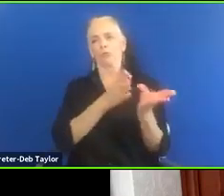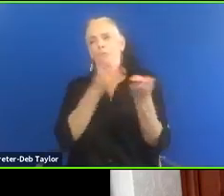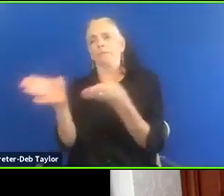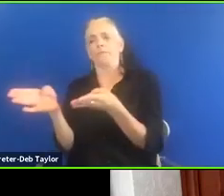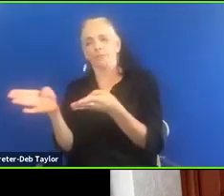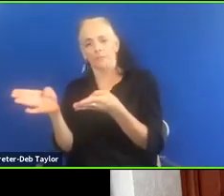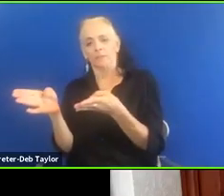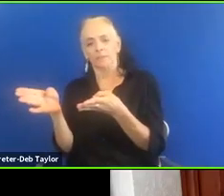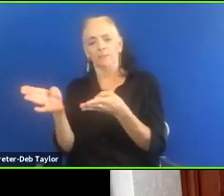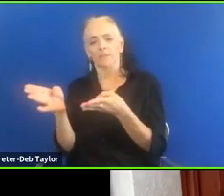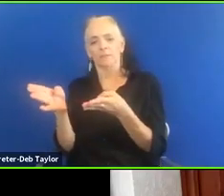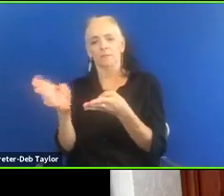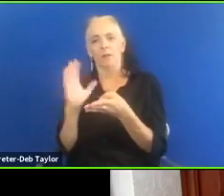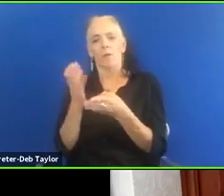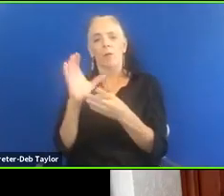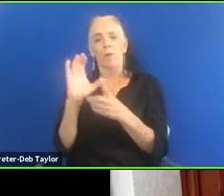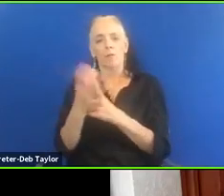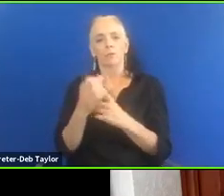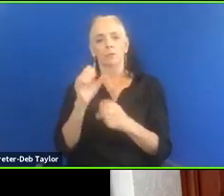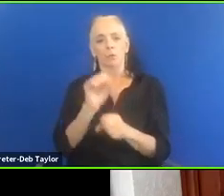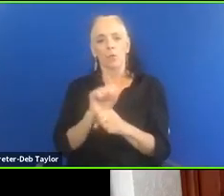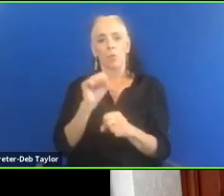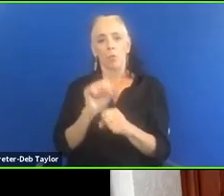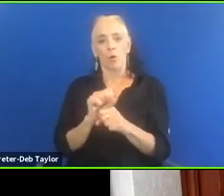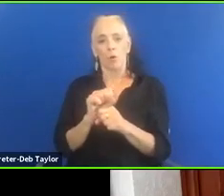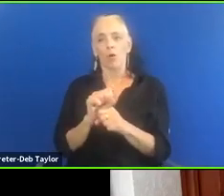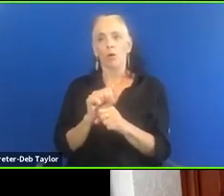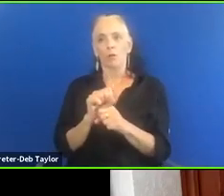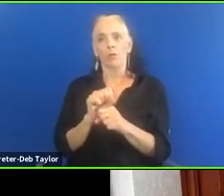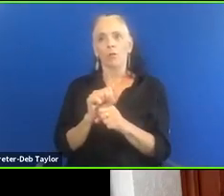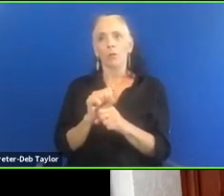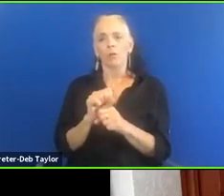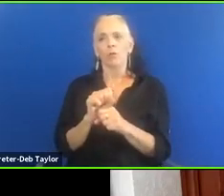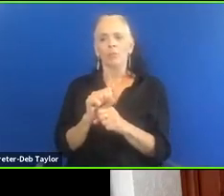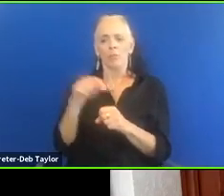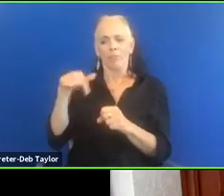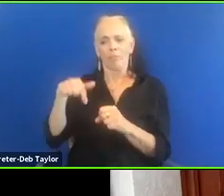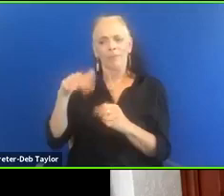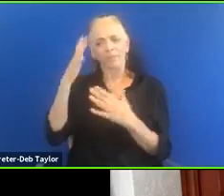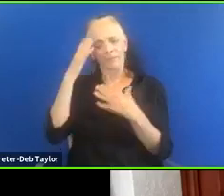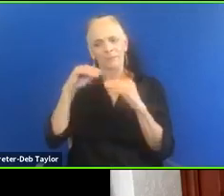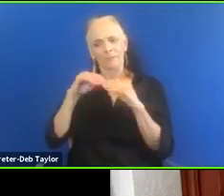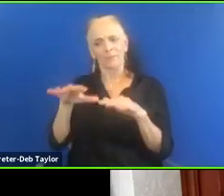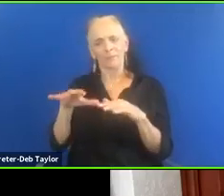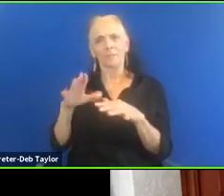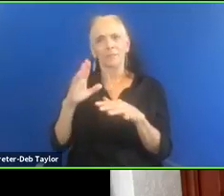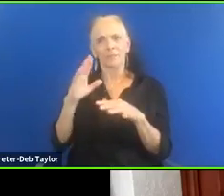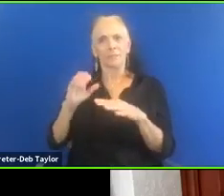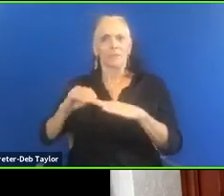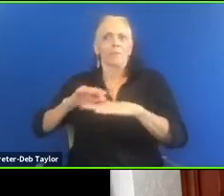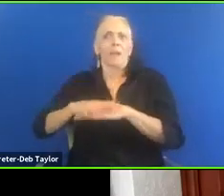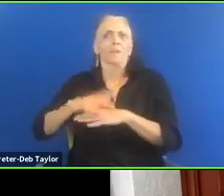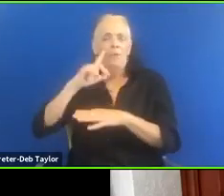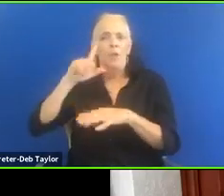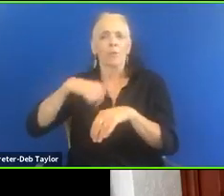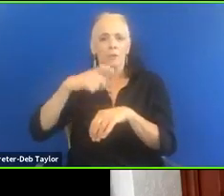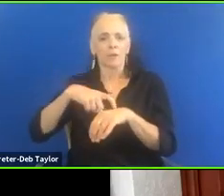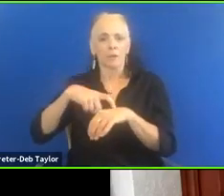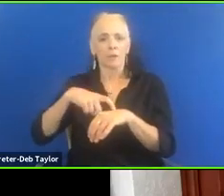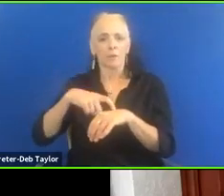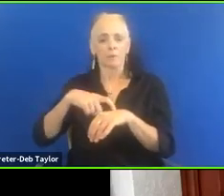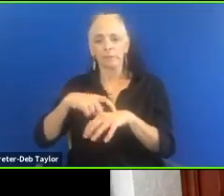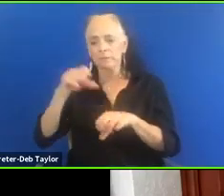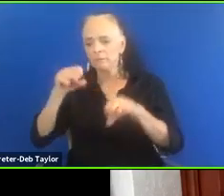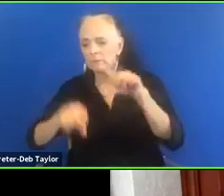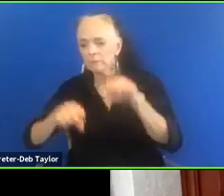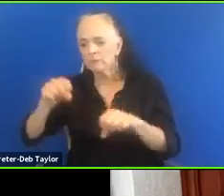like for a long time. And I think that uncertainty is maybe in